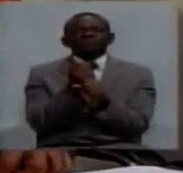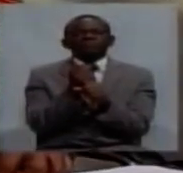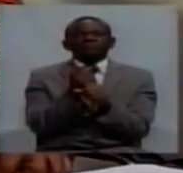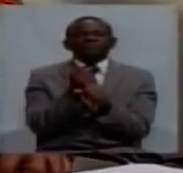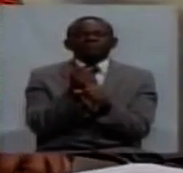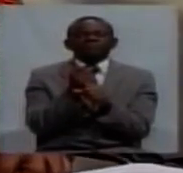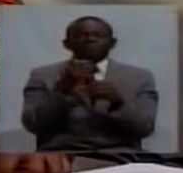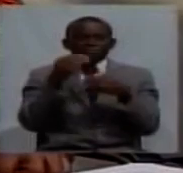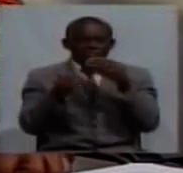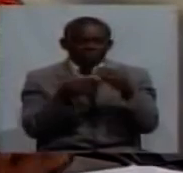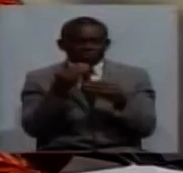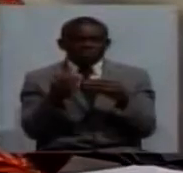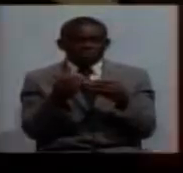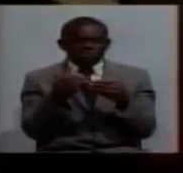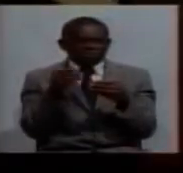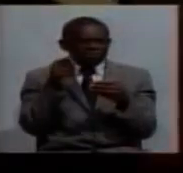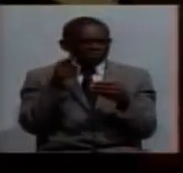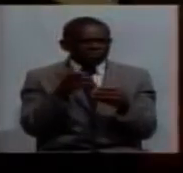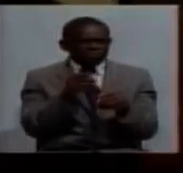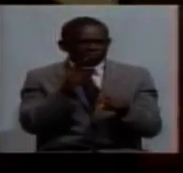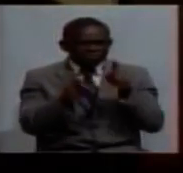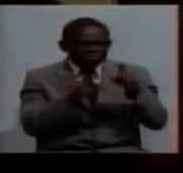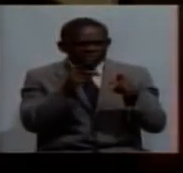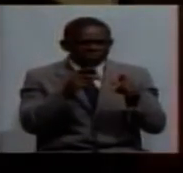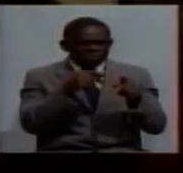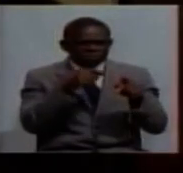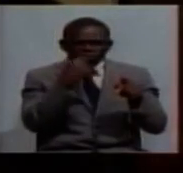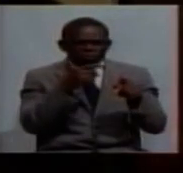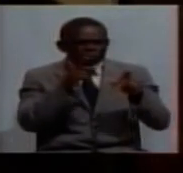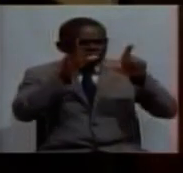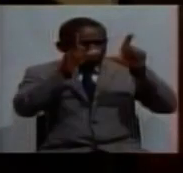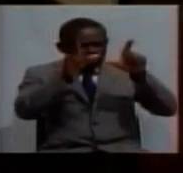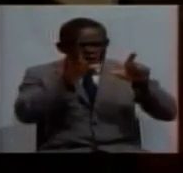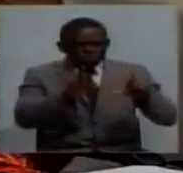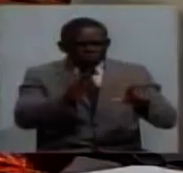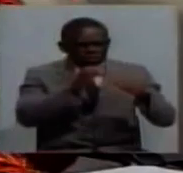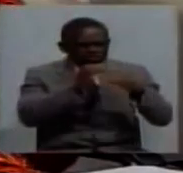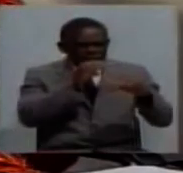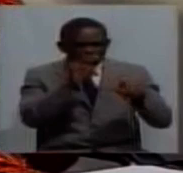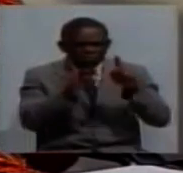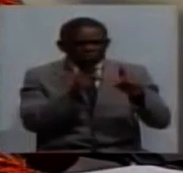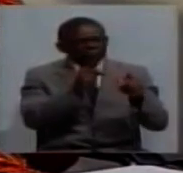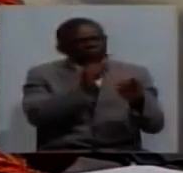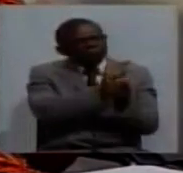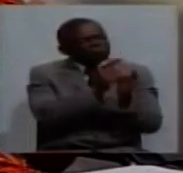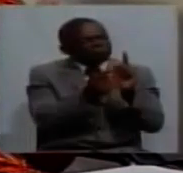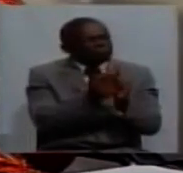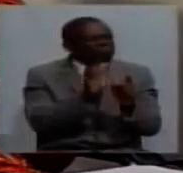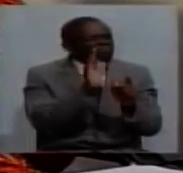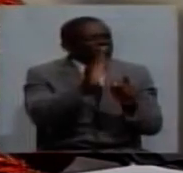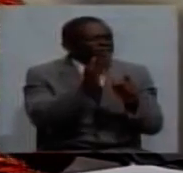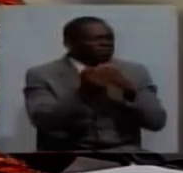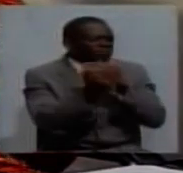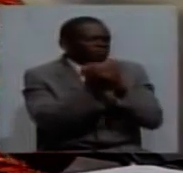at the lowest level. If they're not there, their representative must be there. So that you're actually engaging people and say, we have a